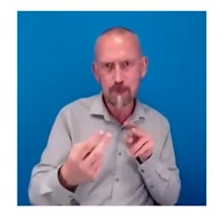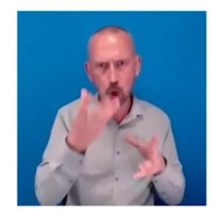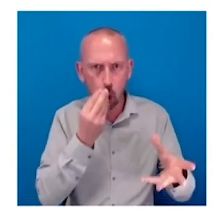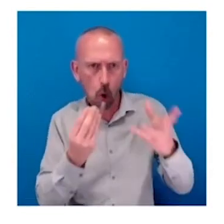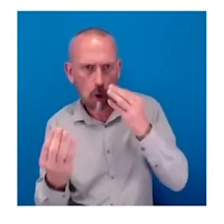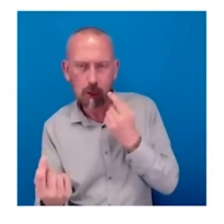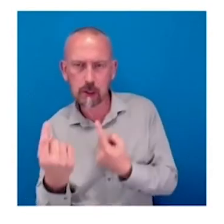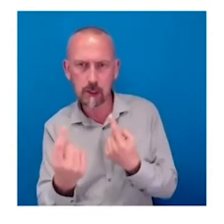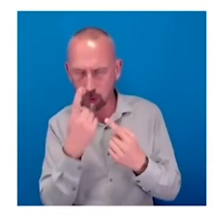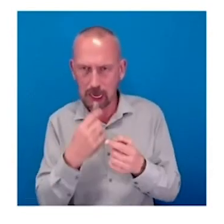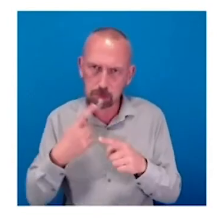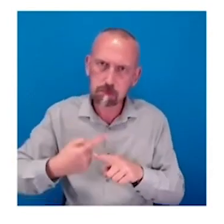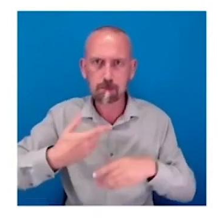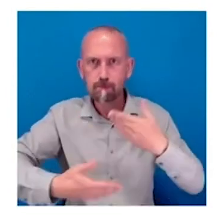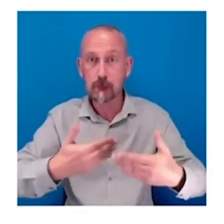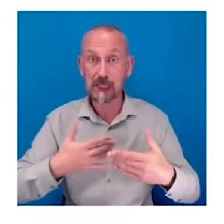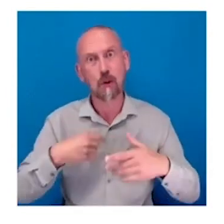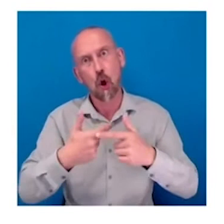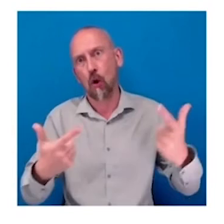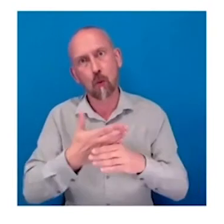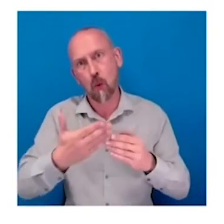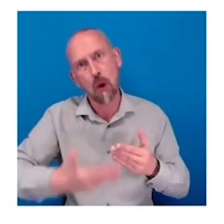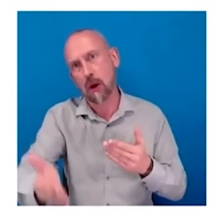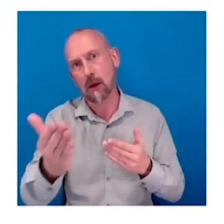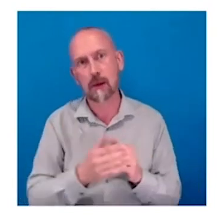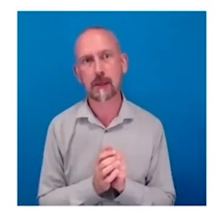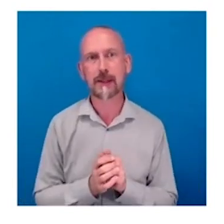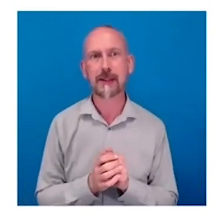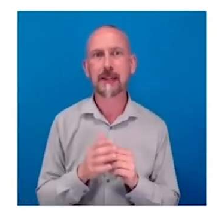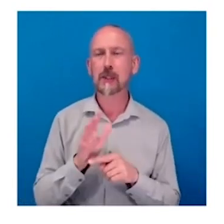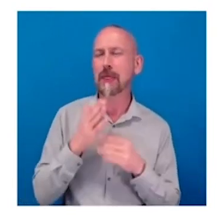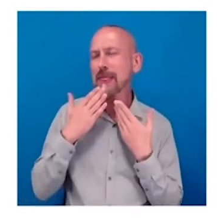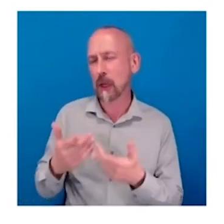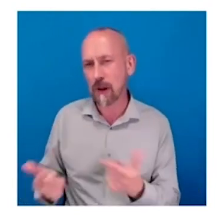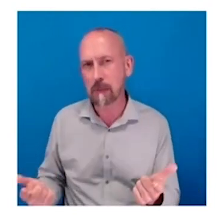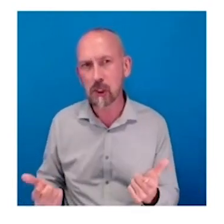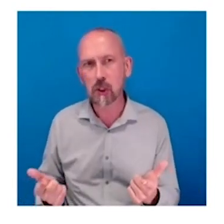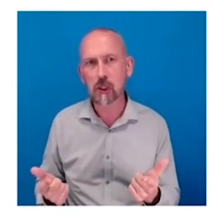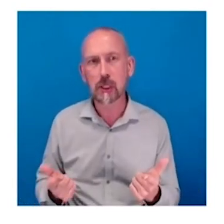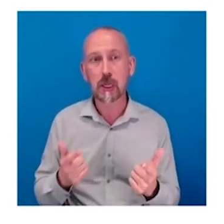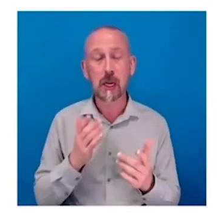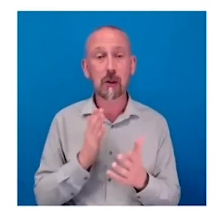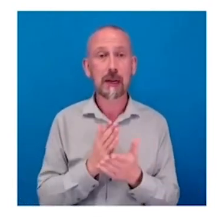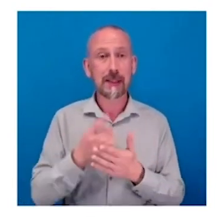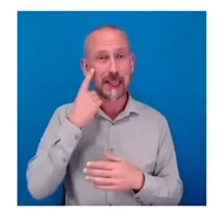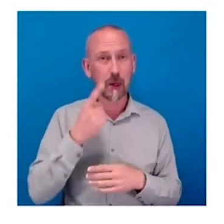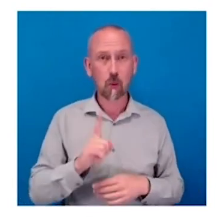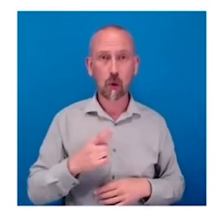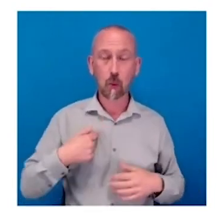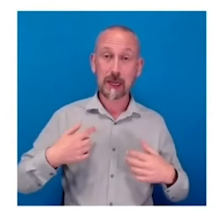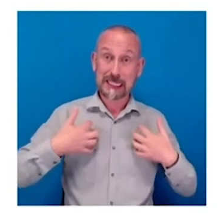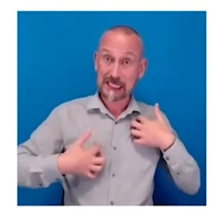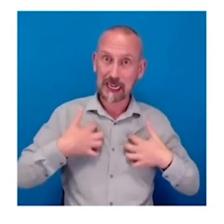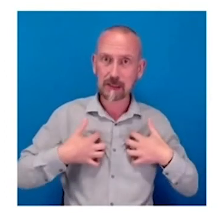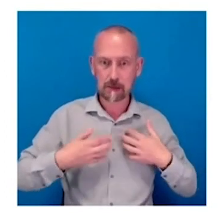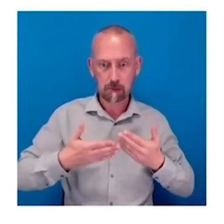get to work. We got a lot to do. Thank you very much, Victor. I think that we're all excited by the potential